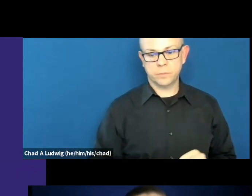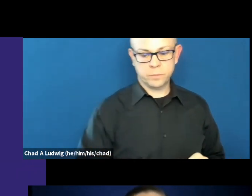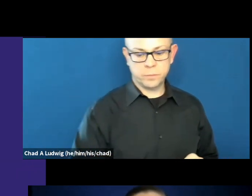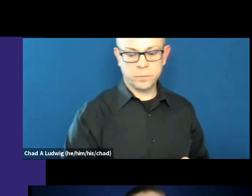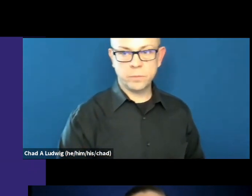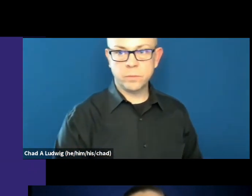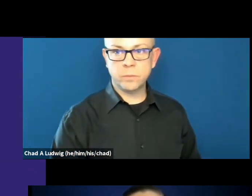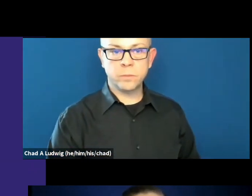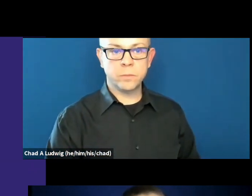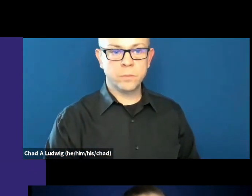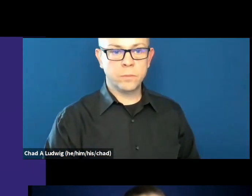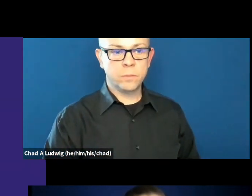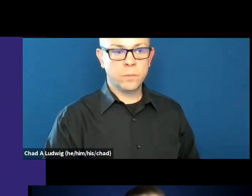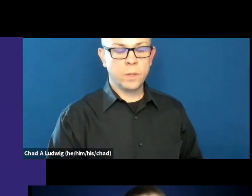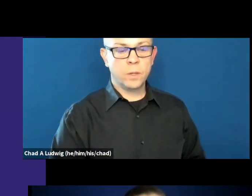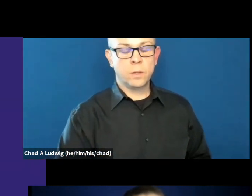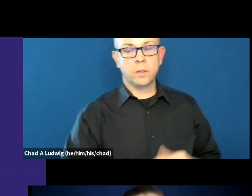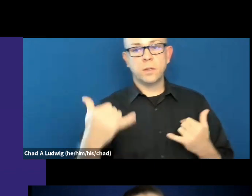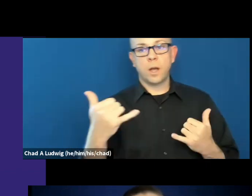do that.